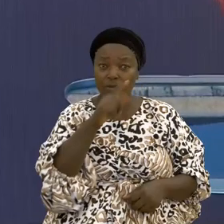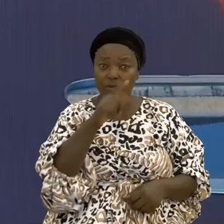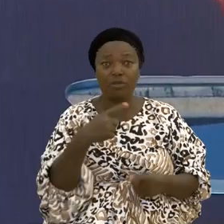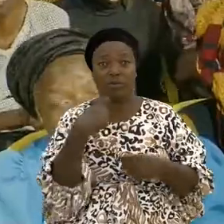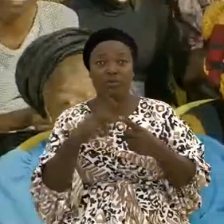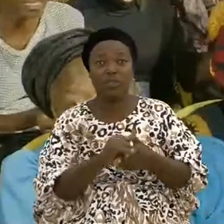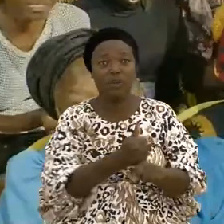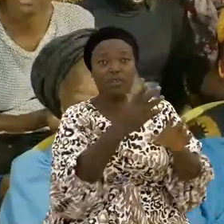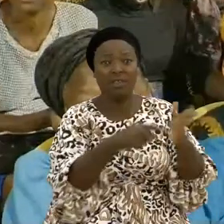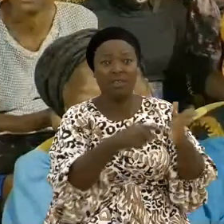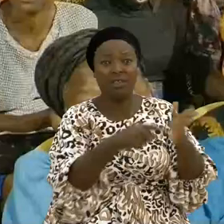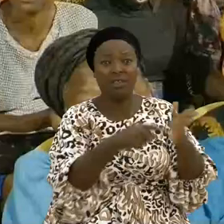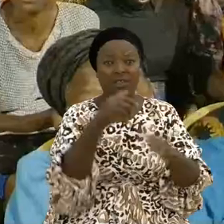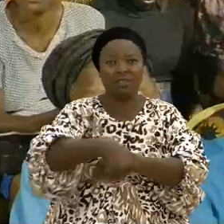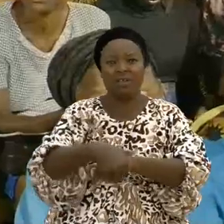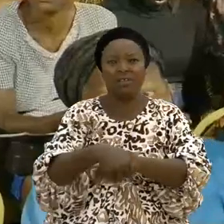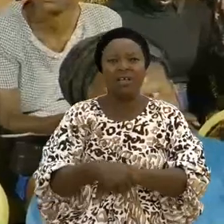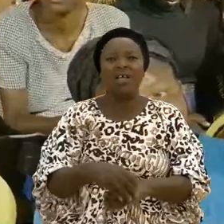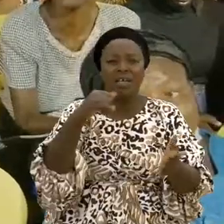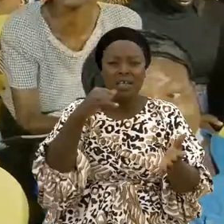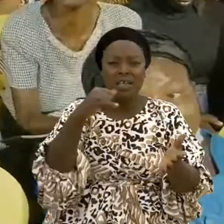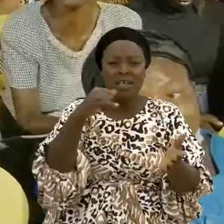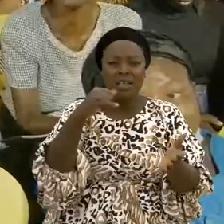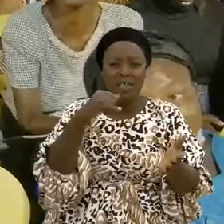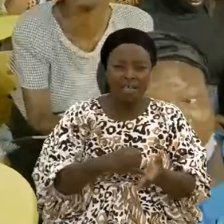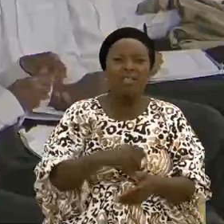tonight. Yeah. It must go.